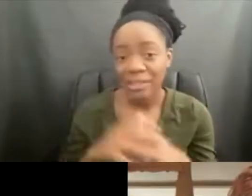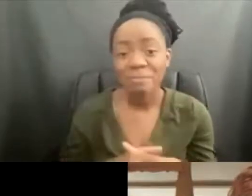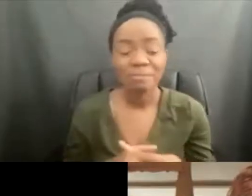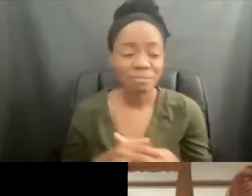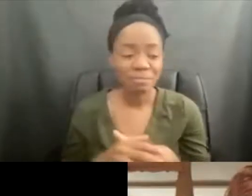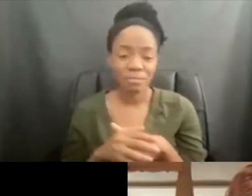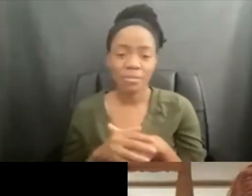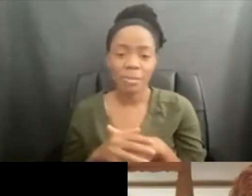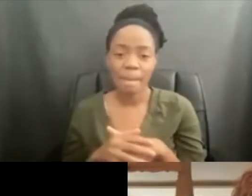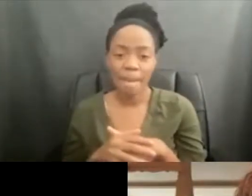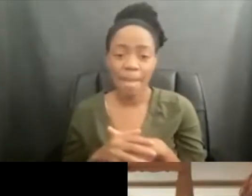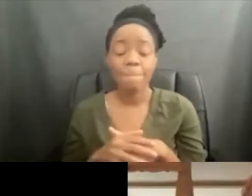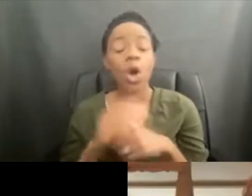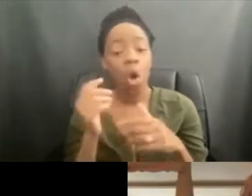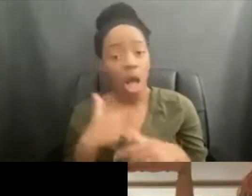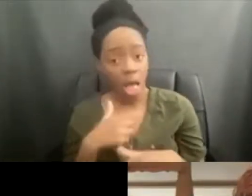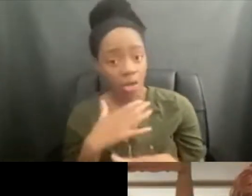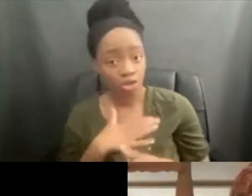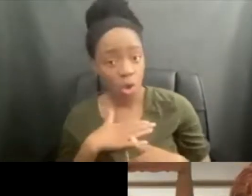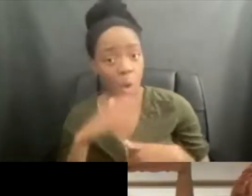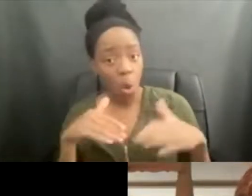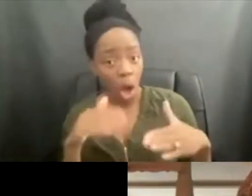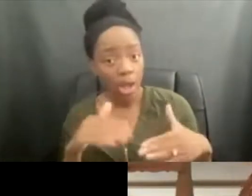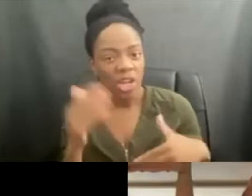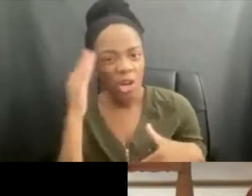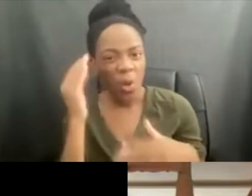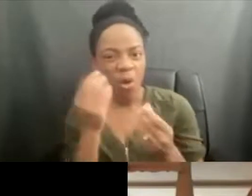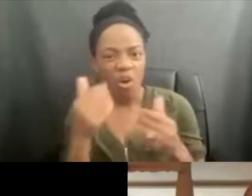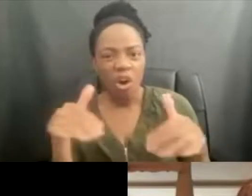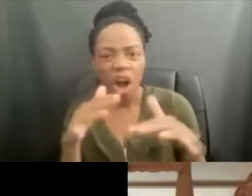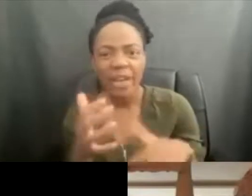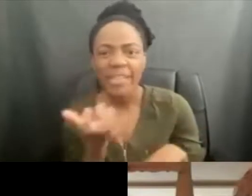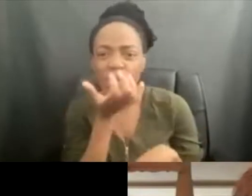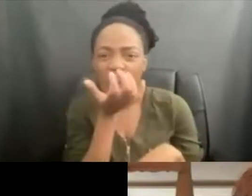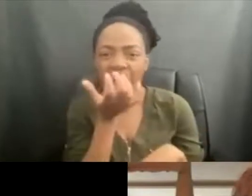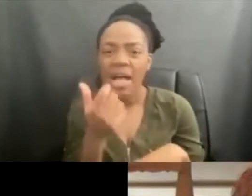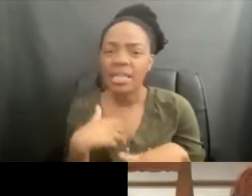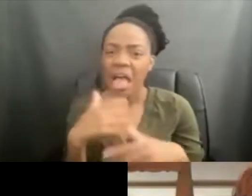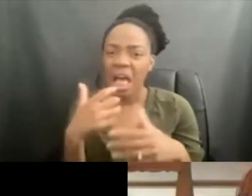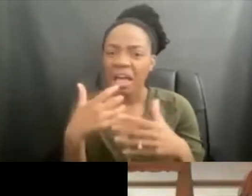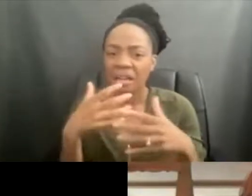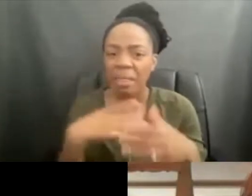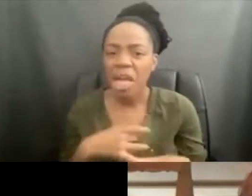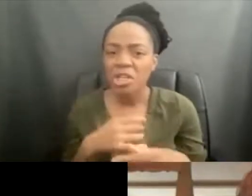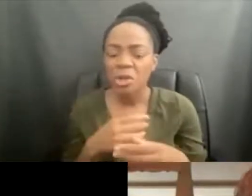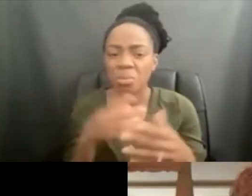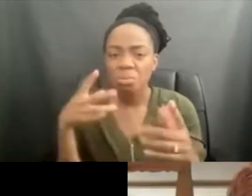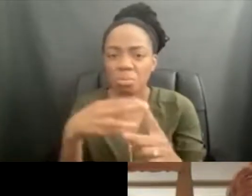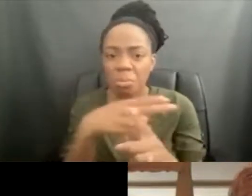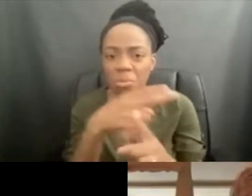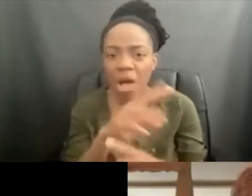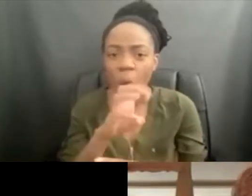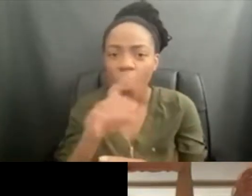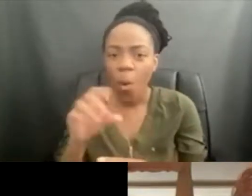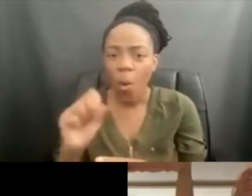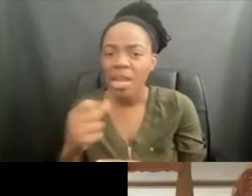absolutely. Go for big walks. I like to go out into the garden and do a lot of weeding and just walk around and look after